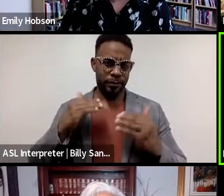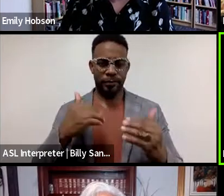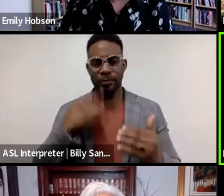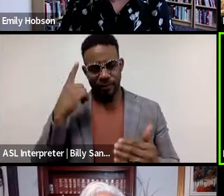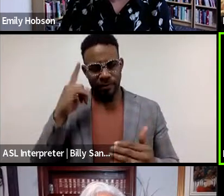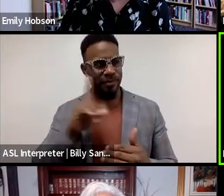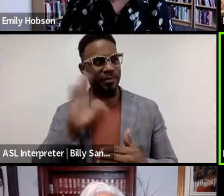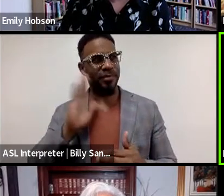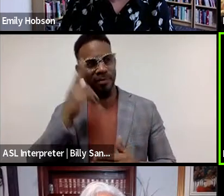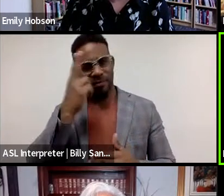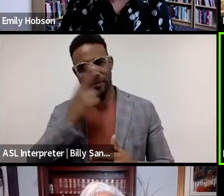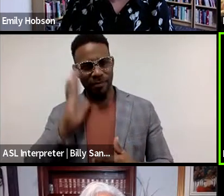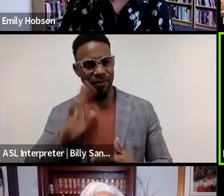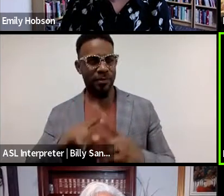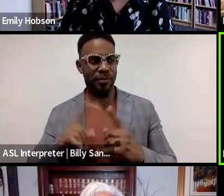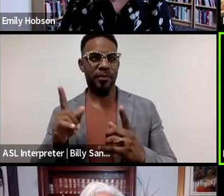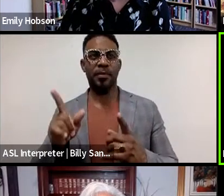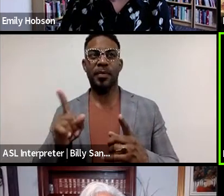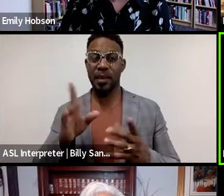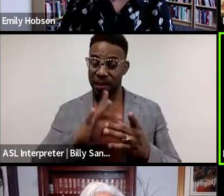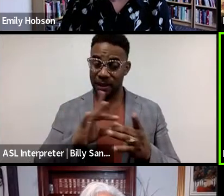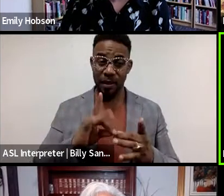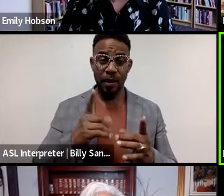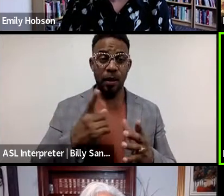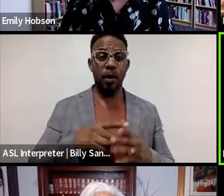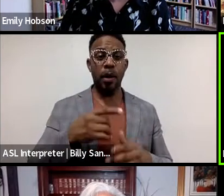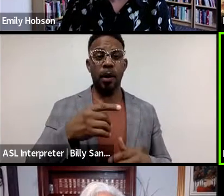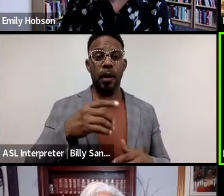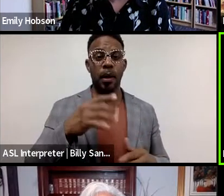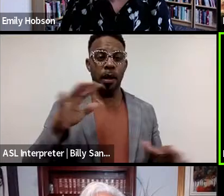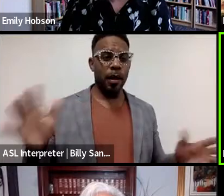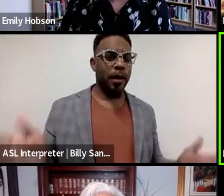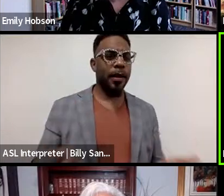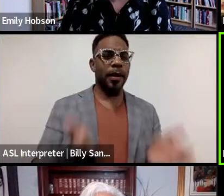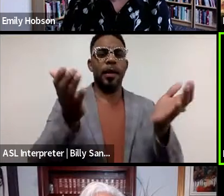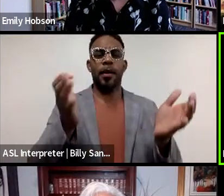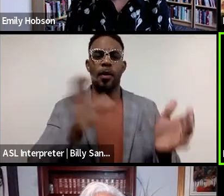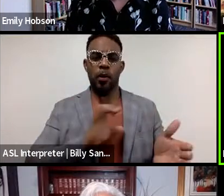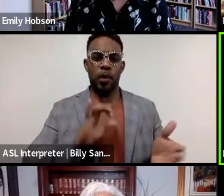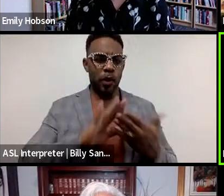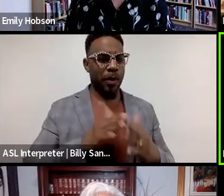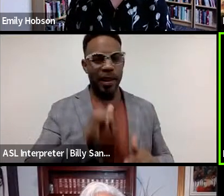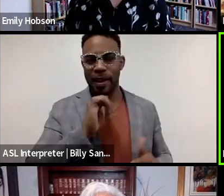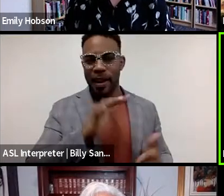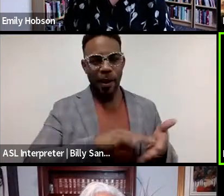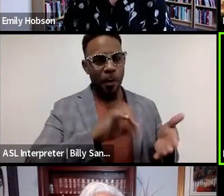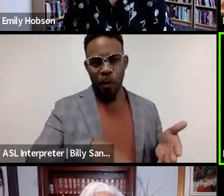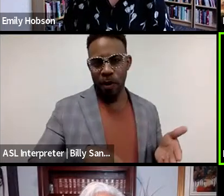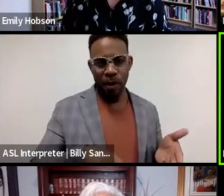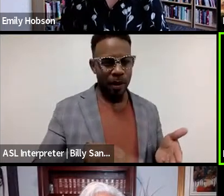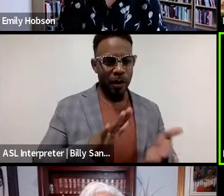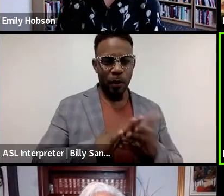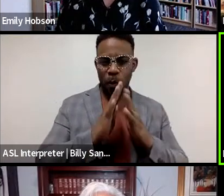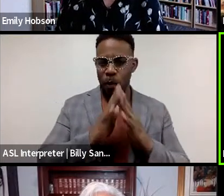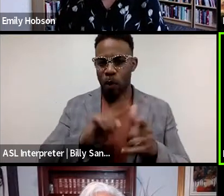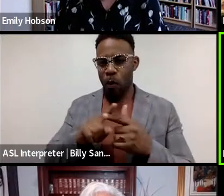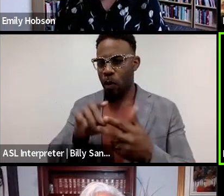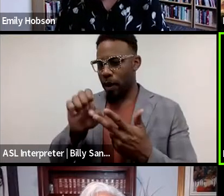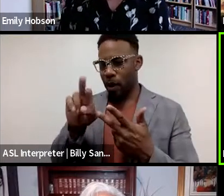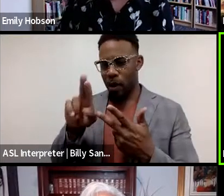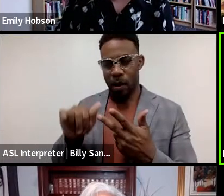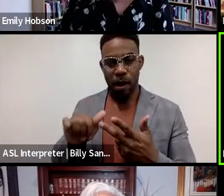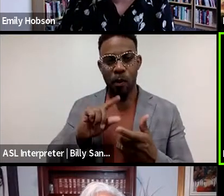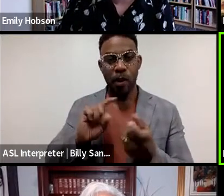think he was a Catholic, but he said, what galvanized the Christian community was not abortion, school prayer, or the ERA.